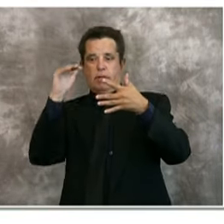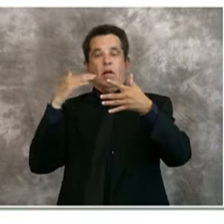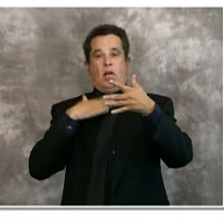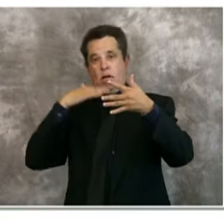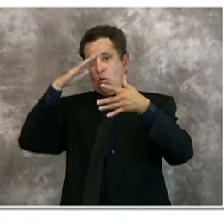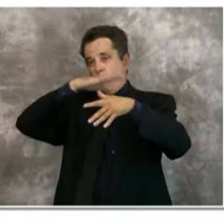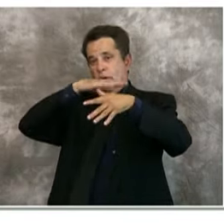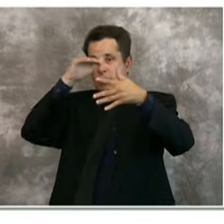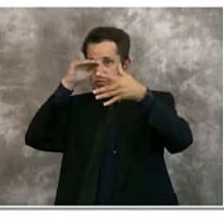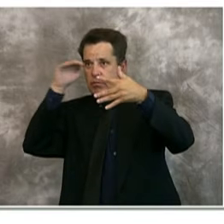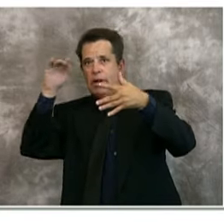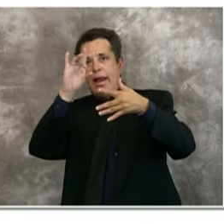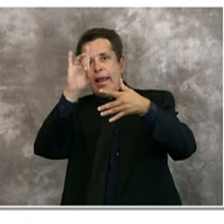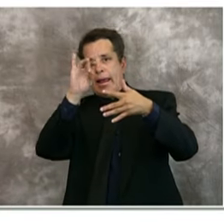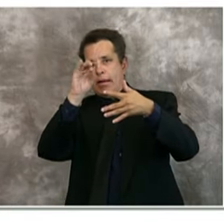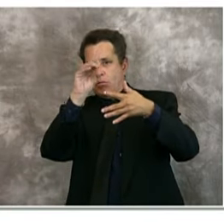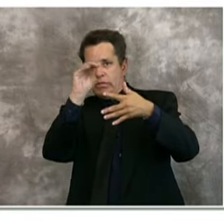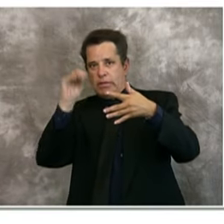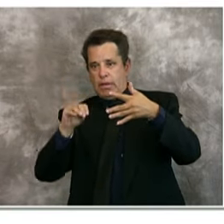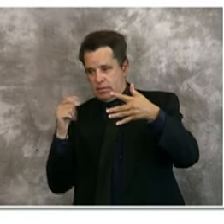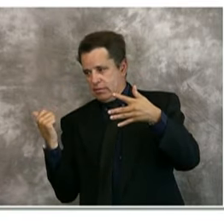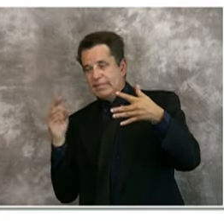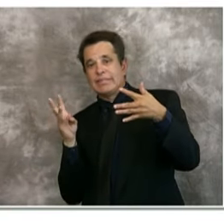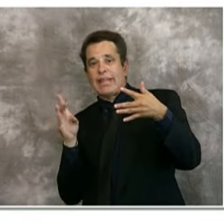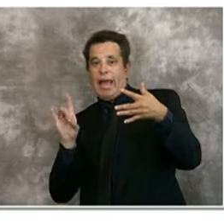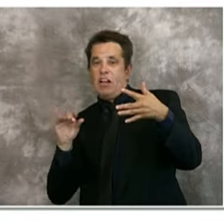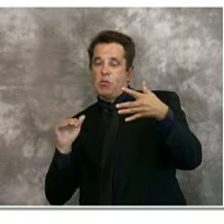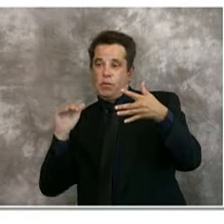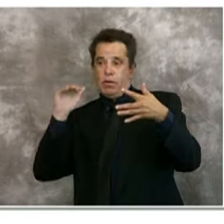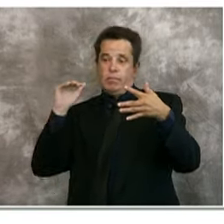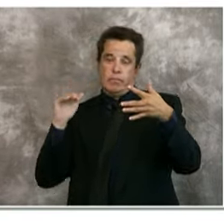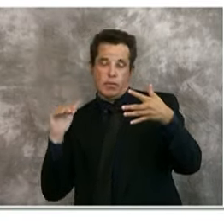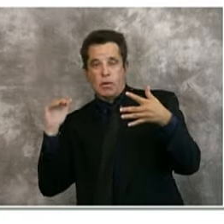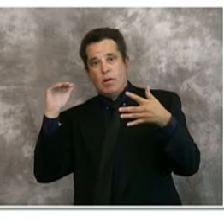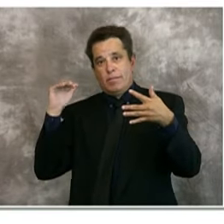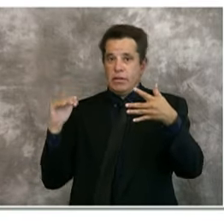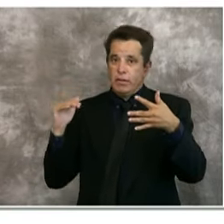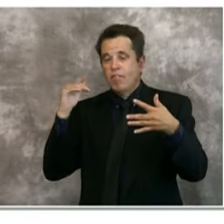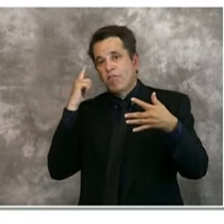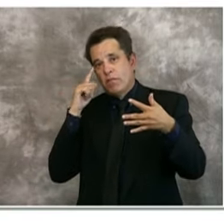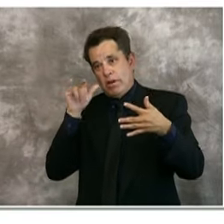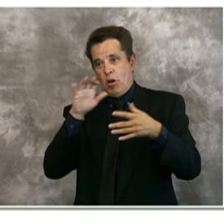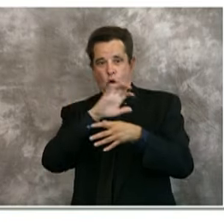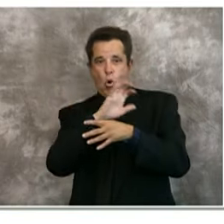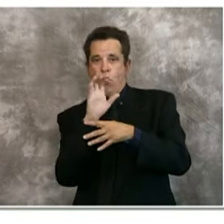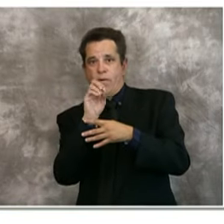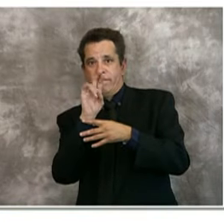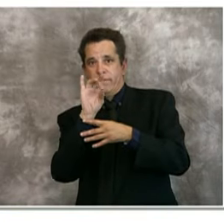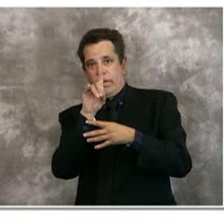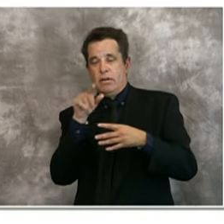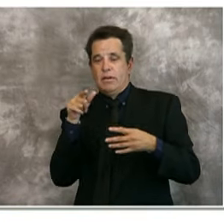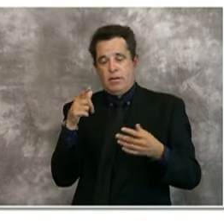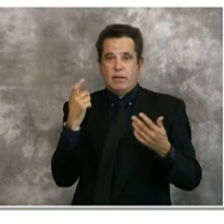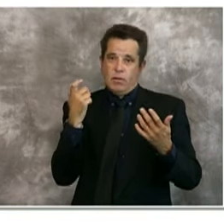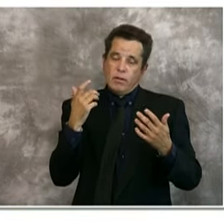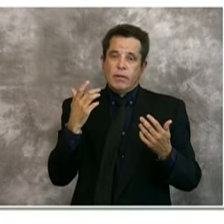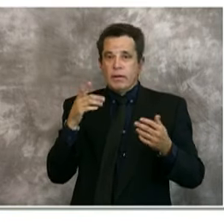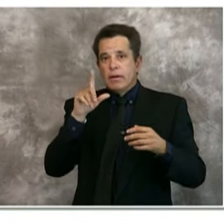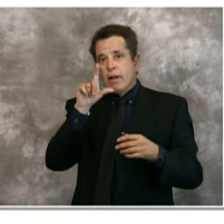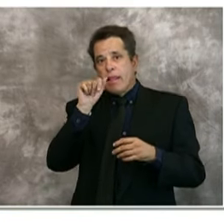our trigger is 80%, but by the time you're seeing significant spikes in this associated with COVID, it can be a little too late to